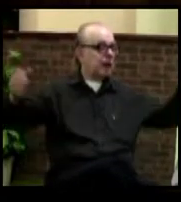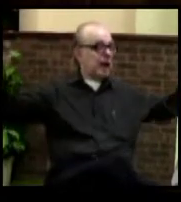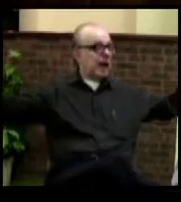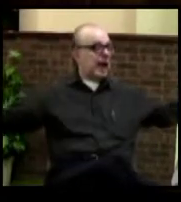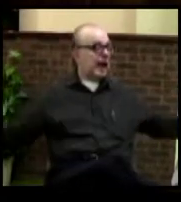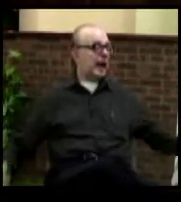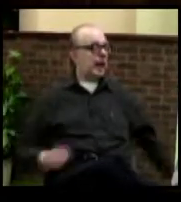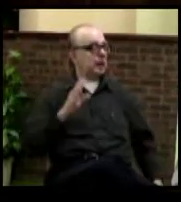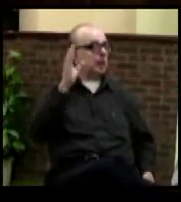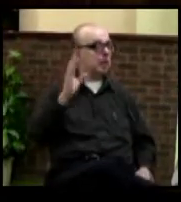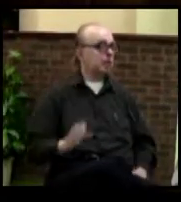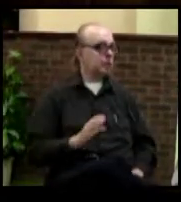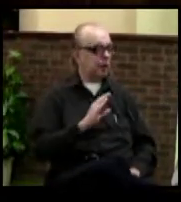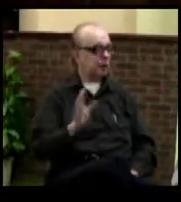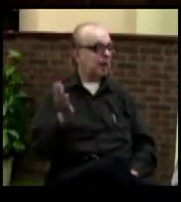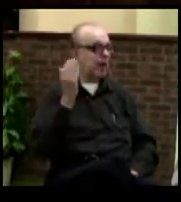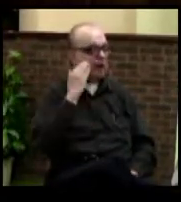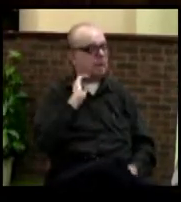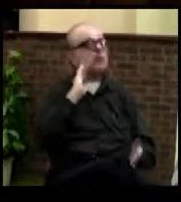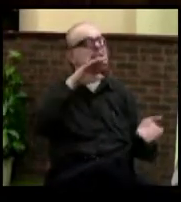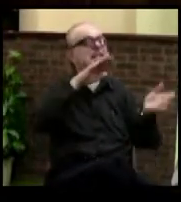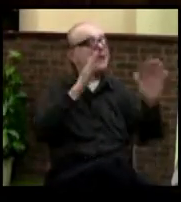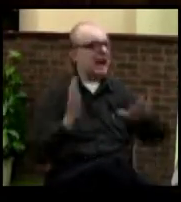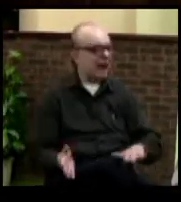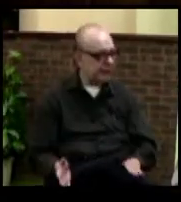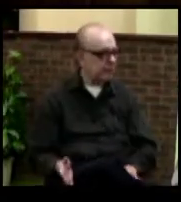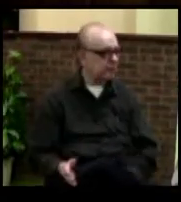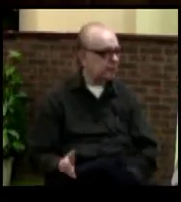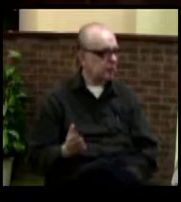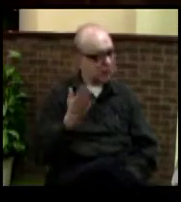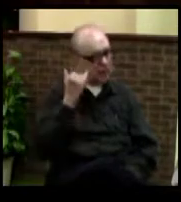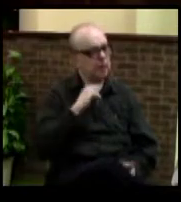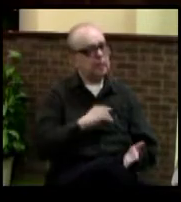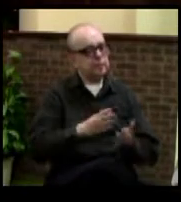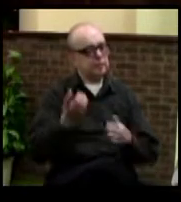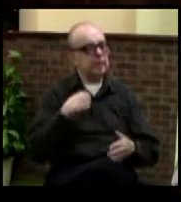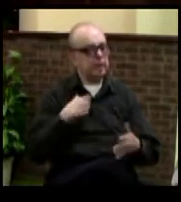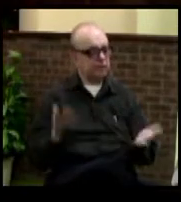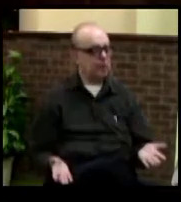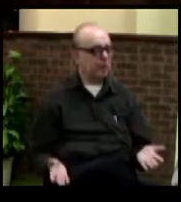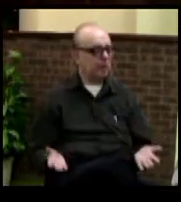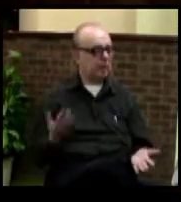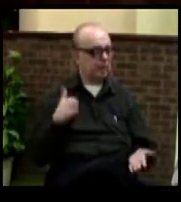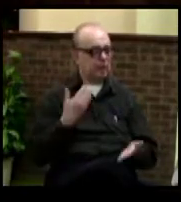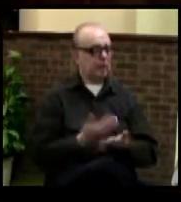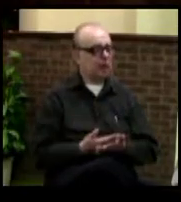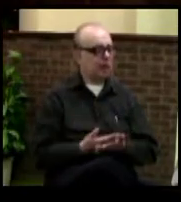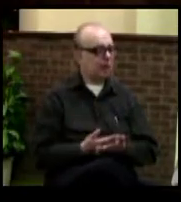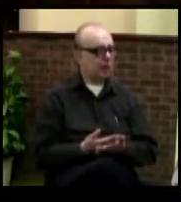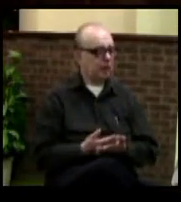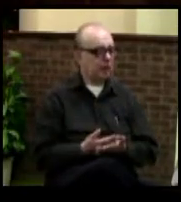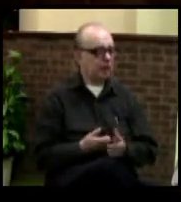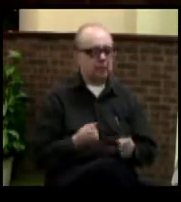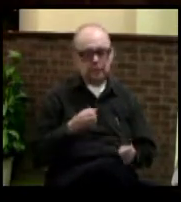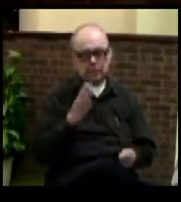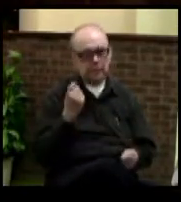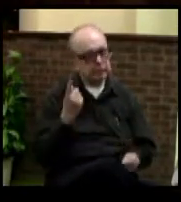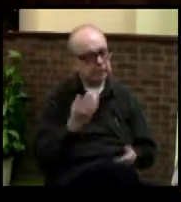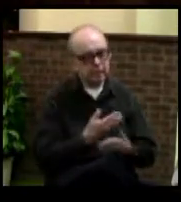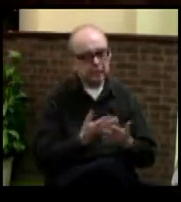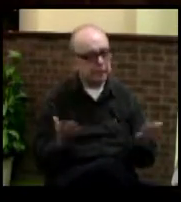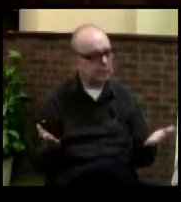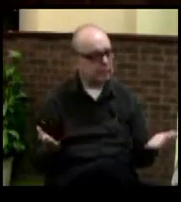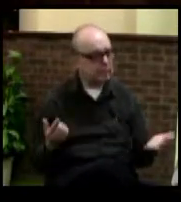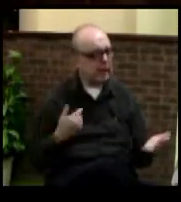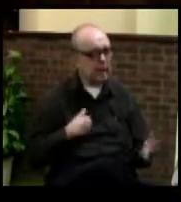cross. I know, Father, that I'm going to die. I know that's why you sent me here. I was born. But God, you don't understand